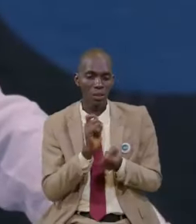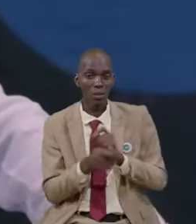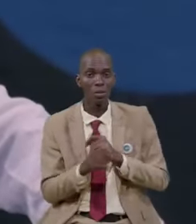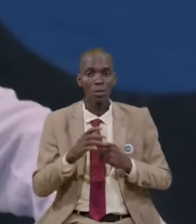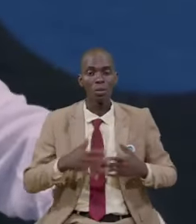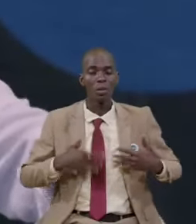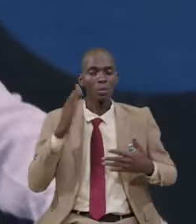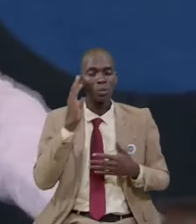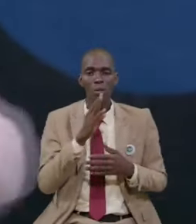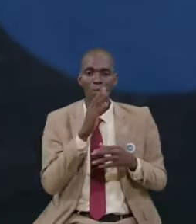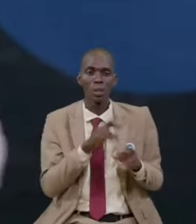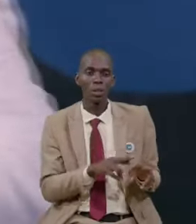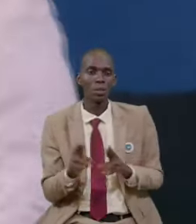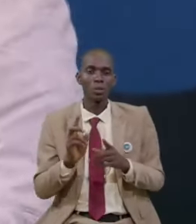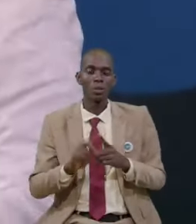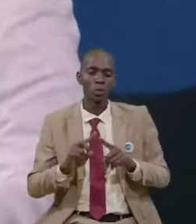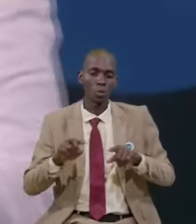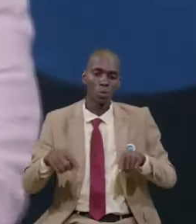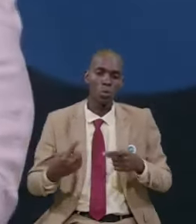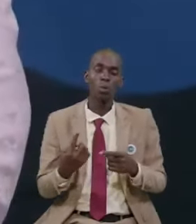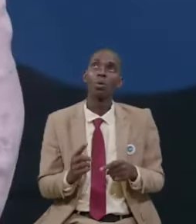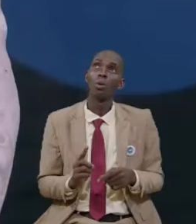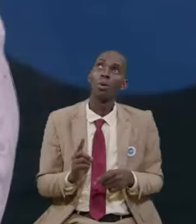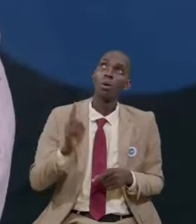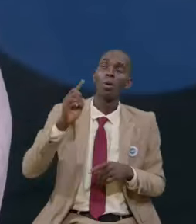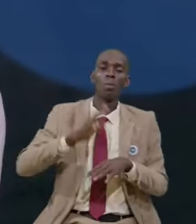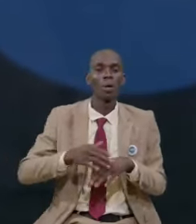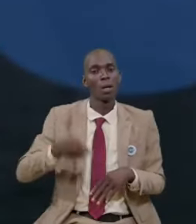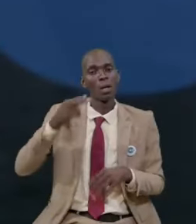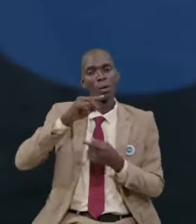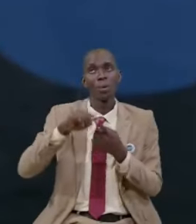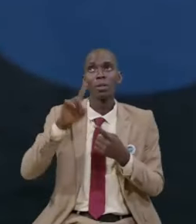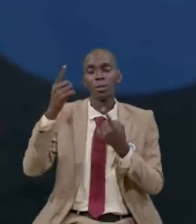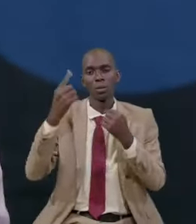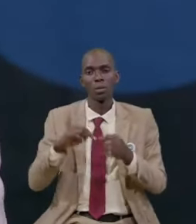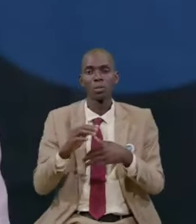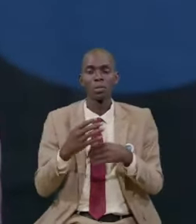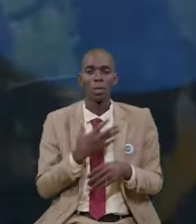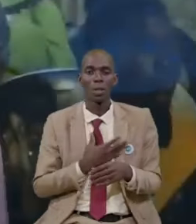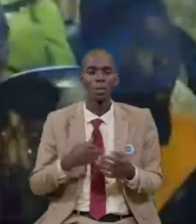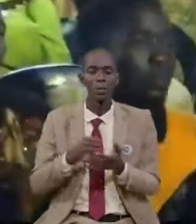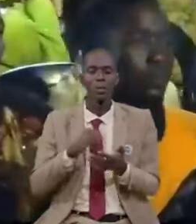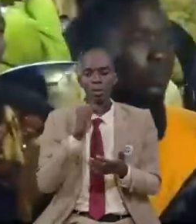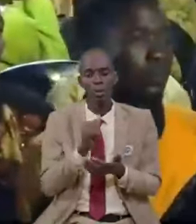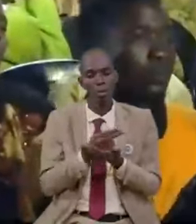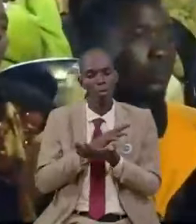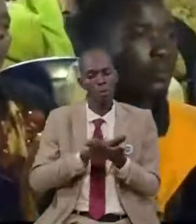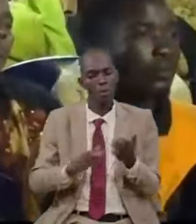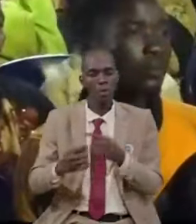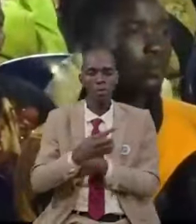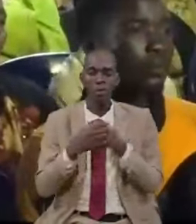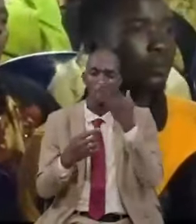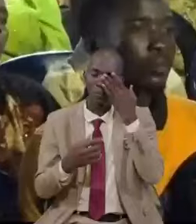on high when he comes. And it's a holy day, it's a sacred day, it's a special